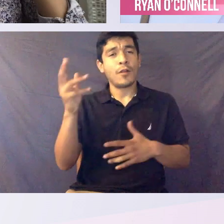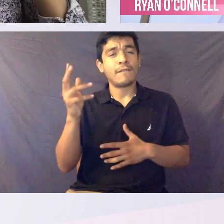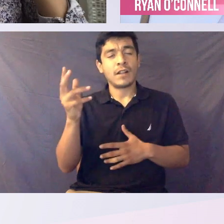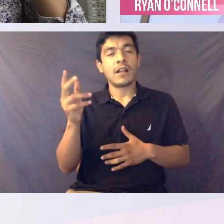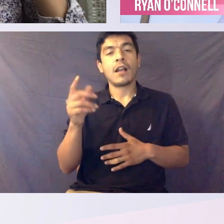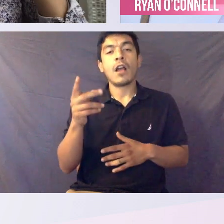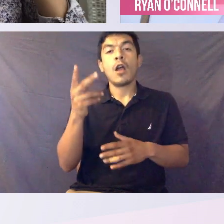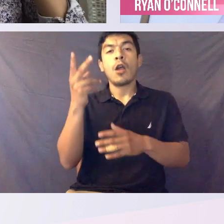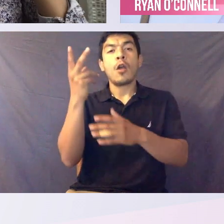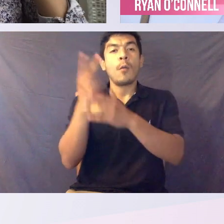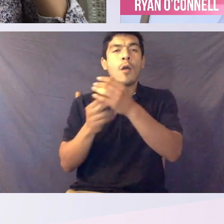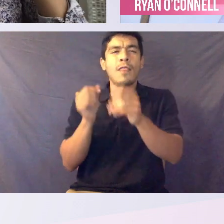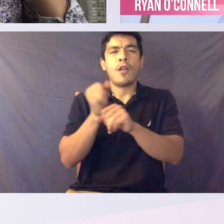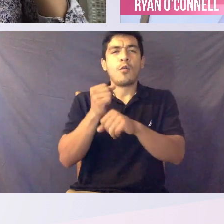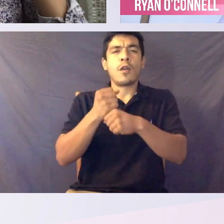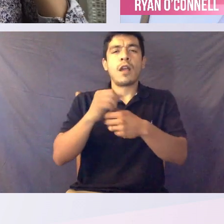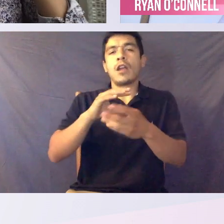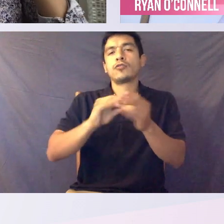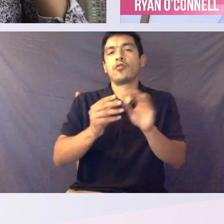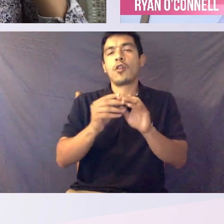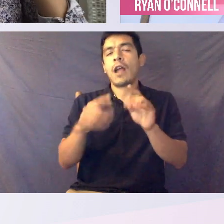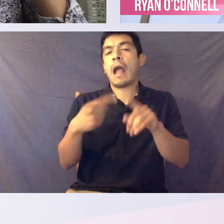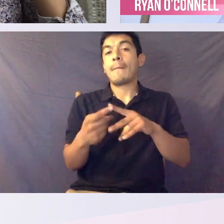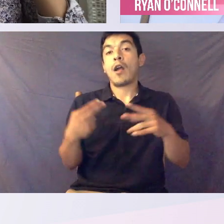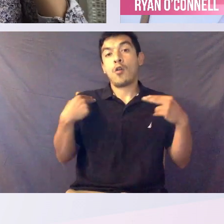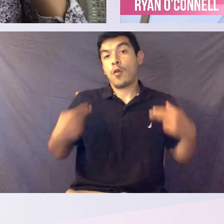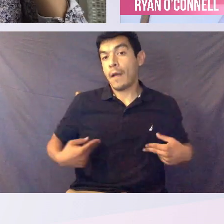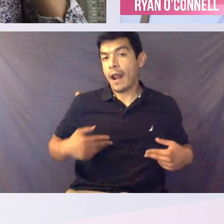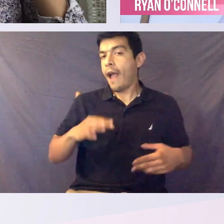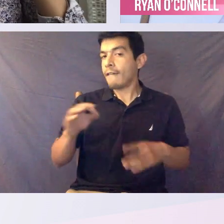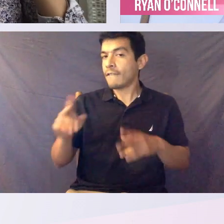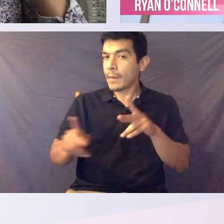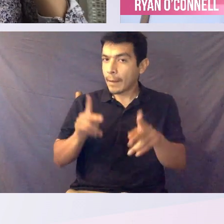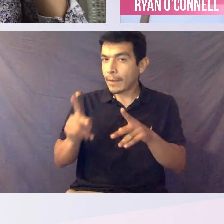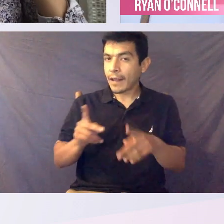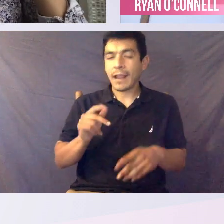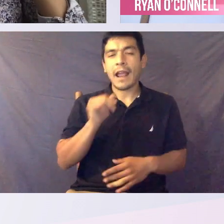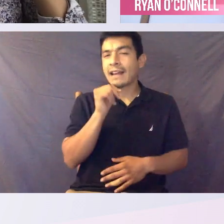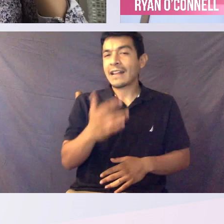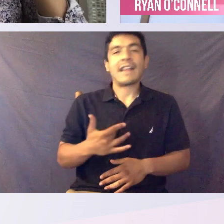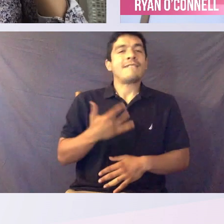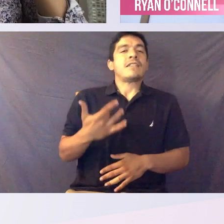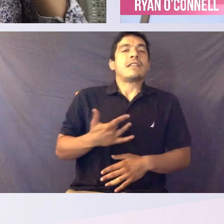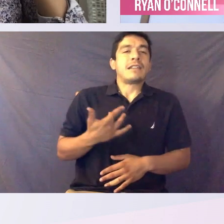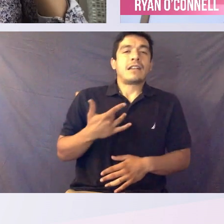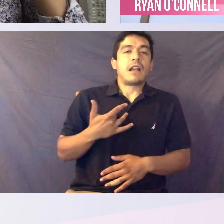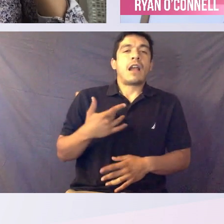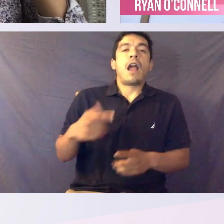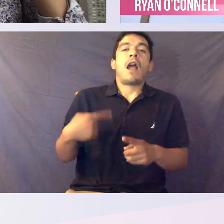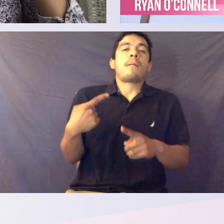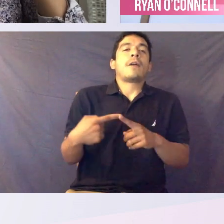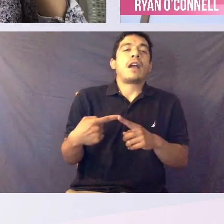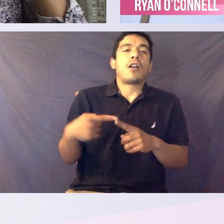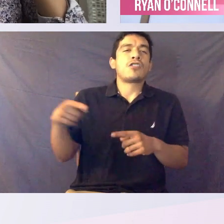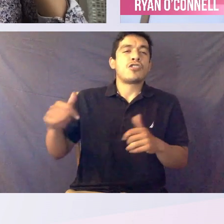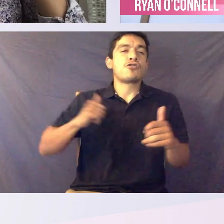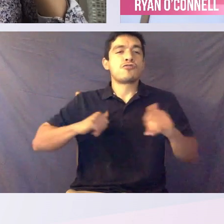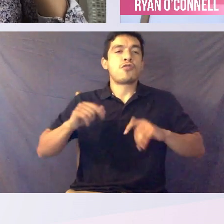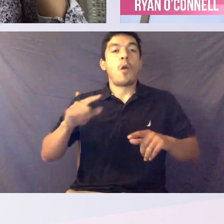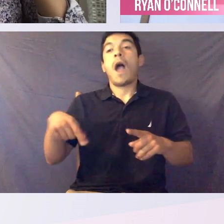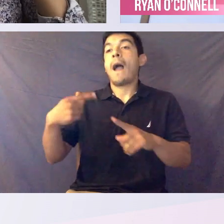you created stories about the humanity of people, right? It doesn't feel so much about, this is a show